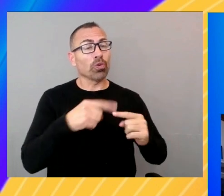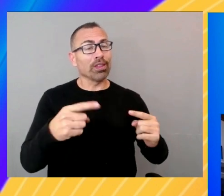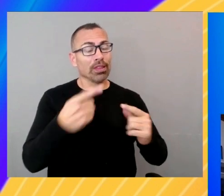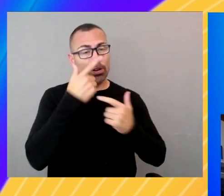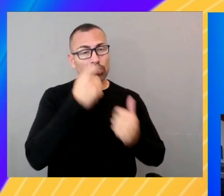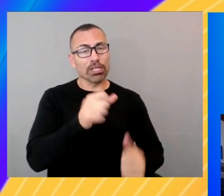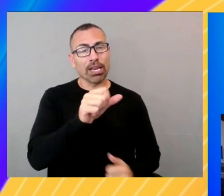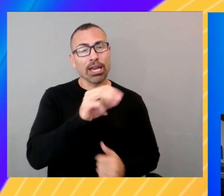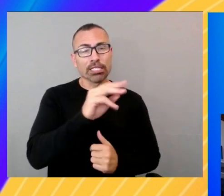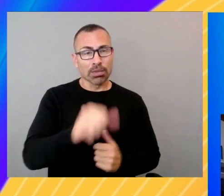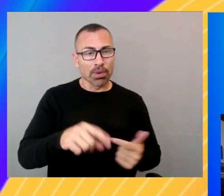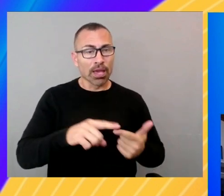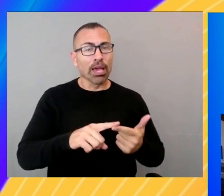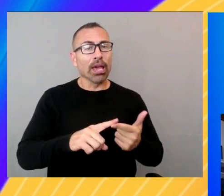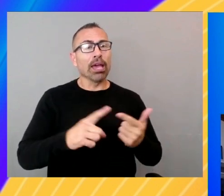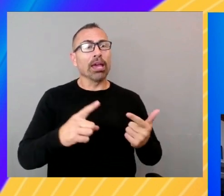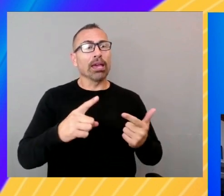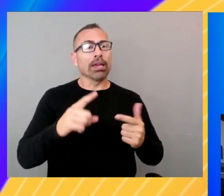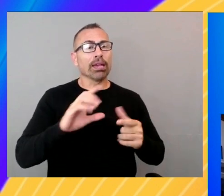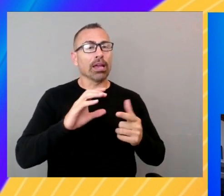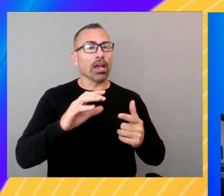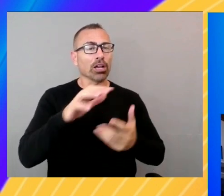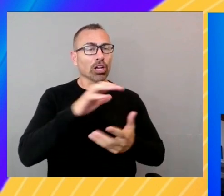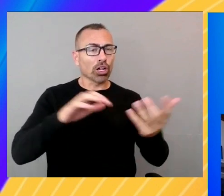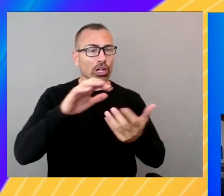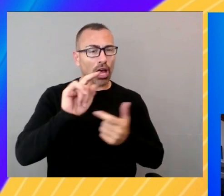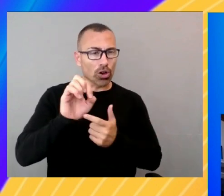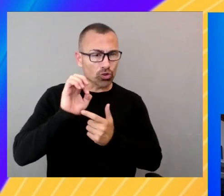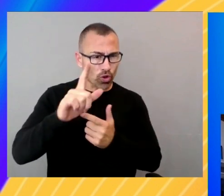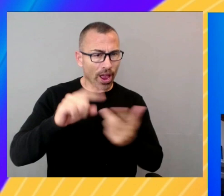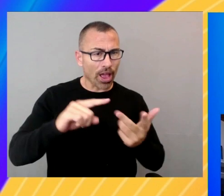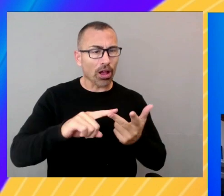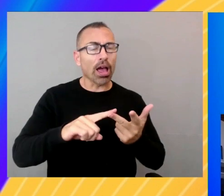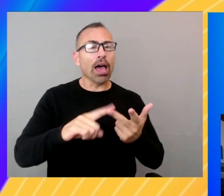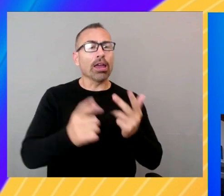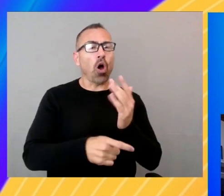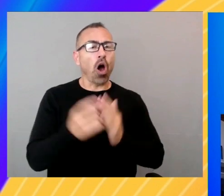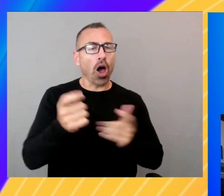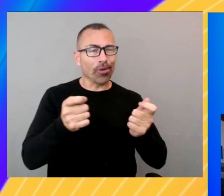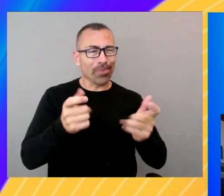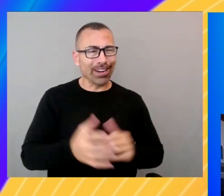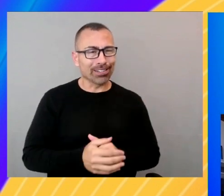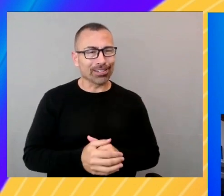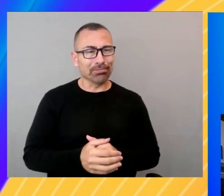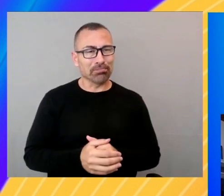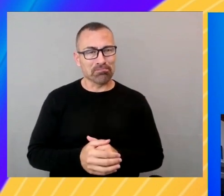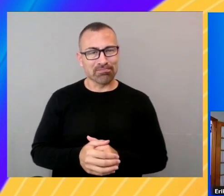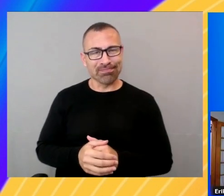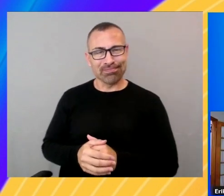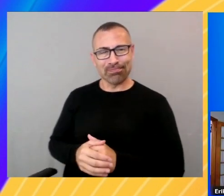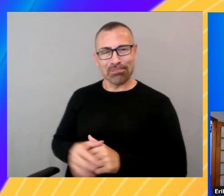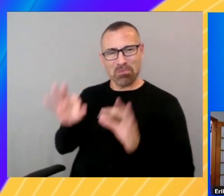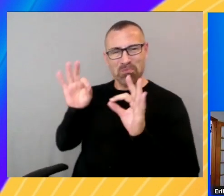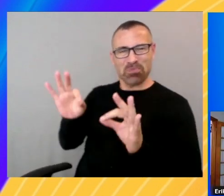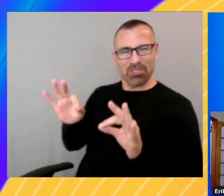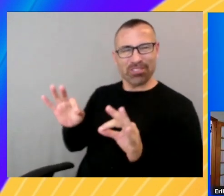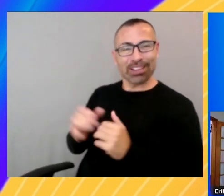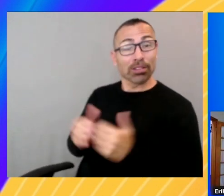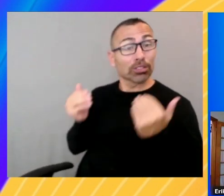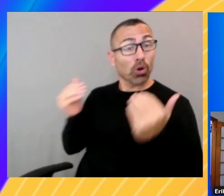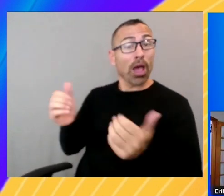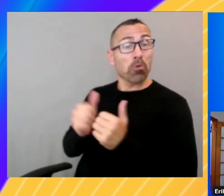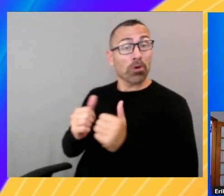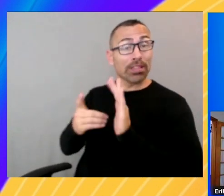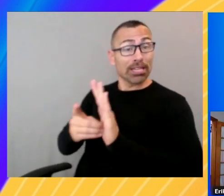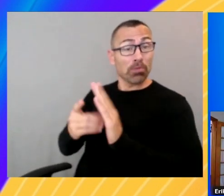Manager. Gotcha. Well, perfect person for this demo then. Let's see it. Awesome. So here